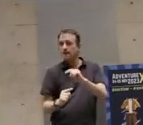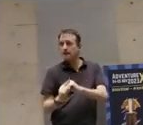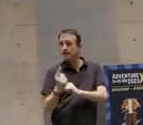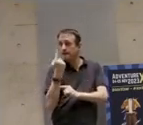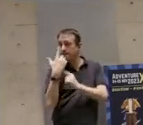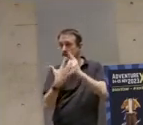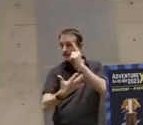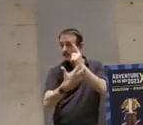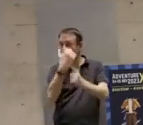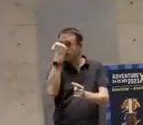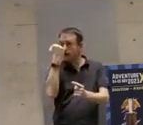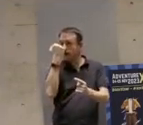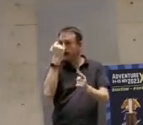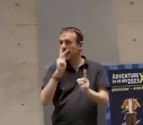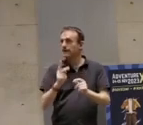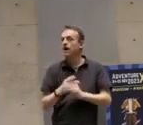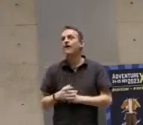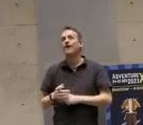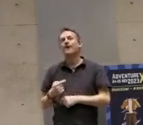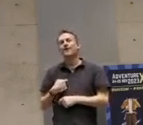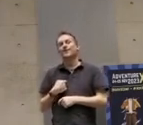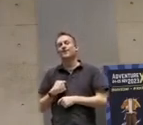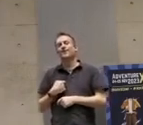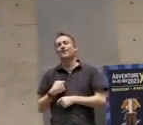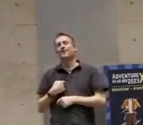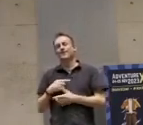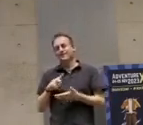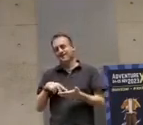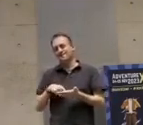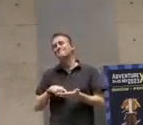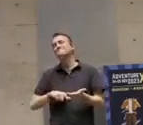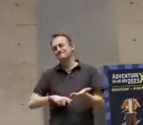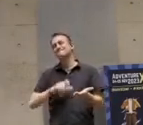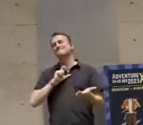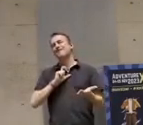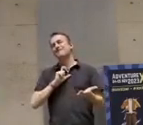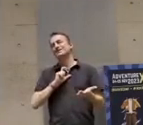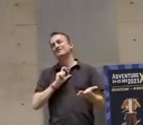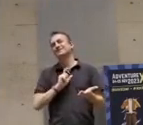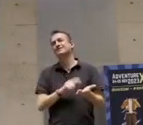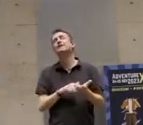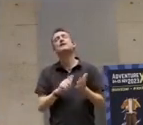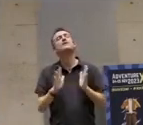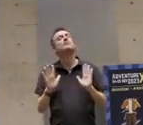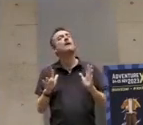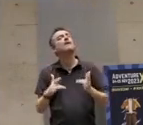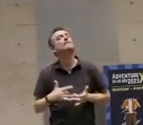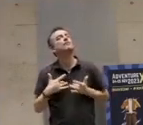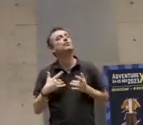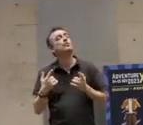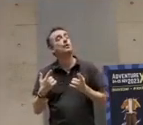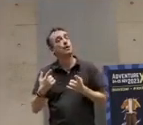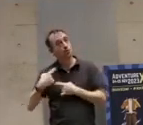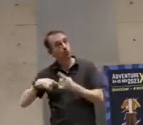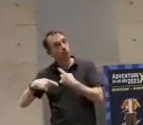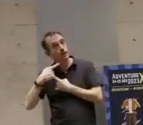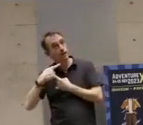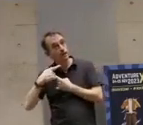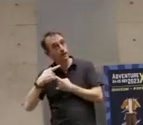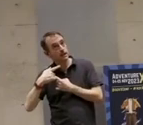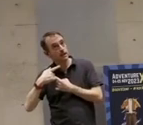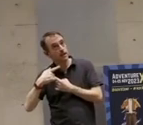me with so much confidence. And so my argument really is that we do need to adapt the